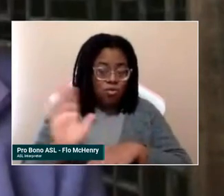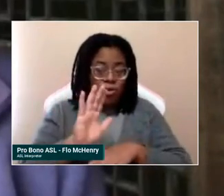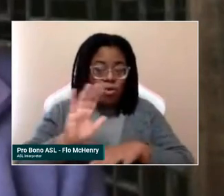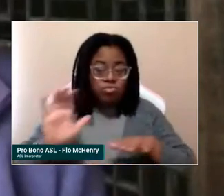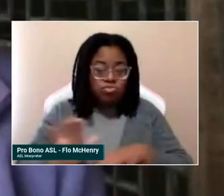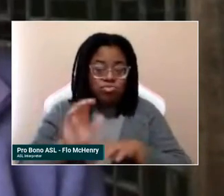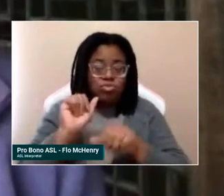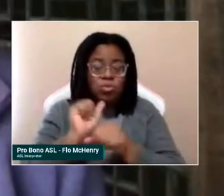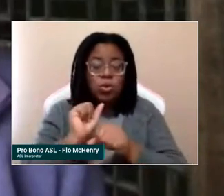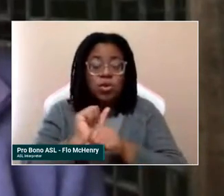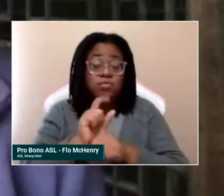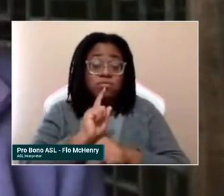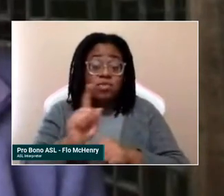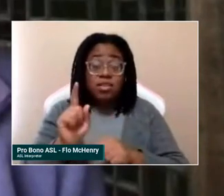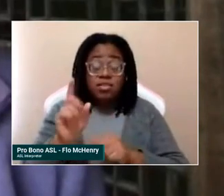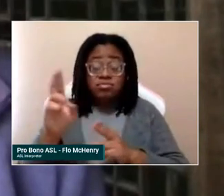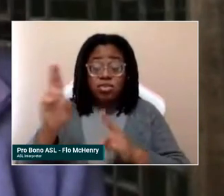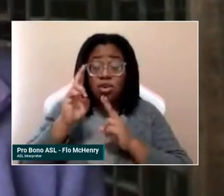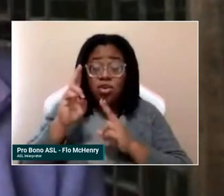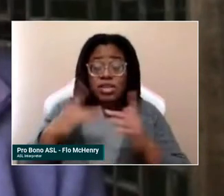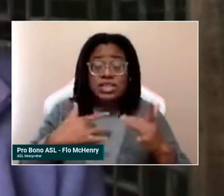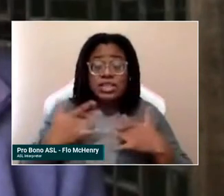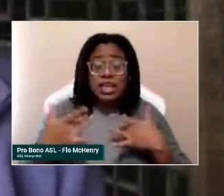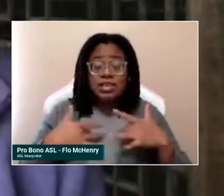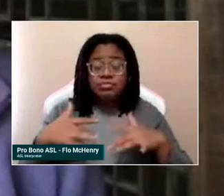I'm very excited and honored